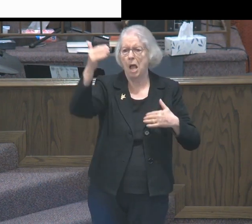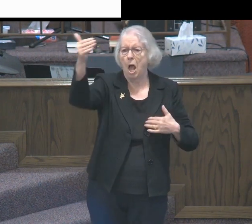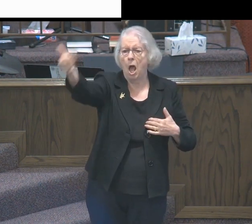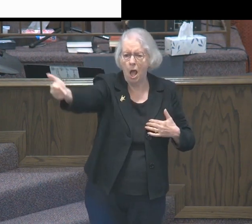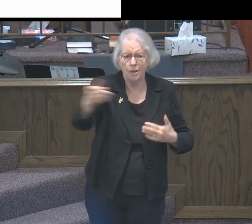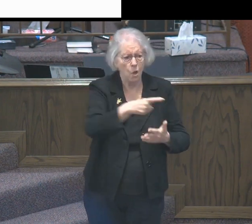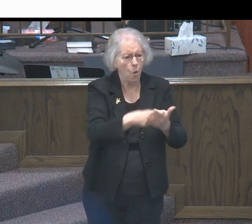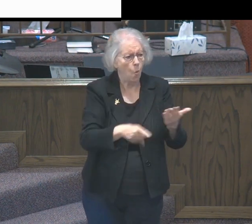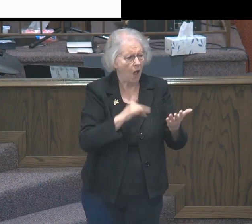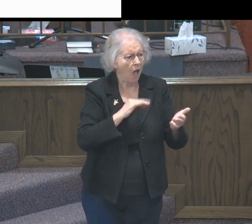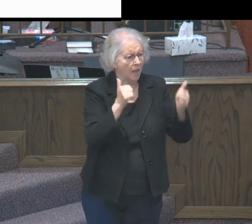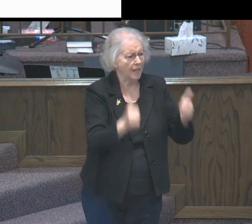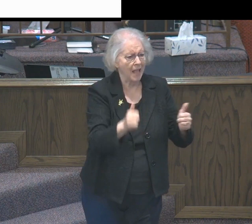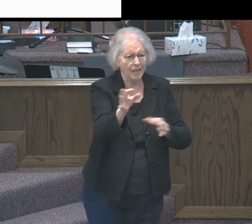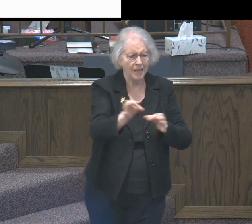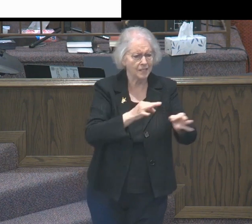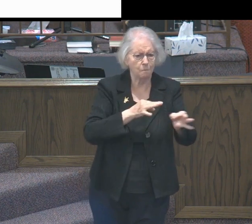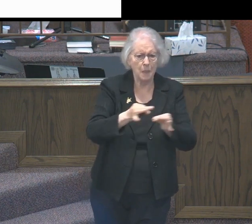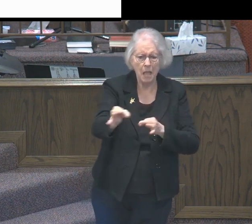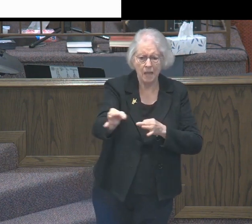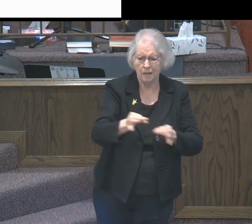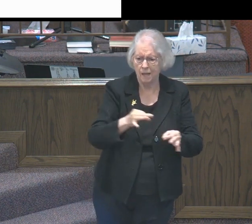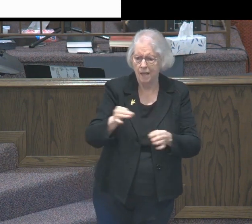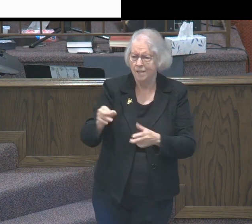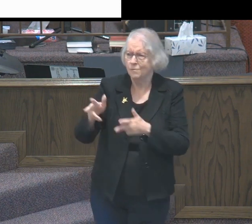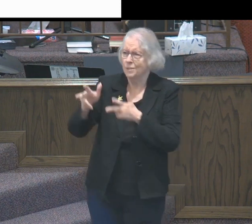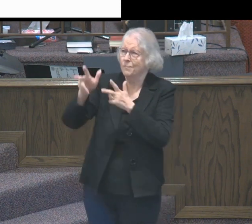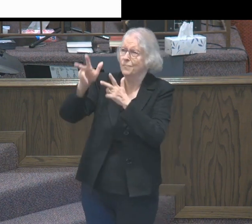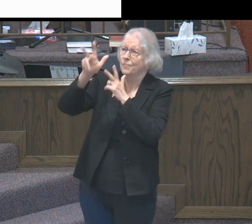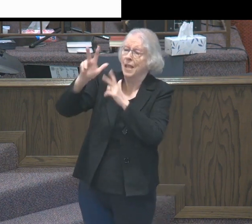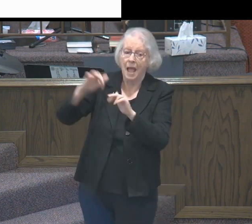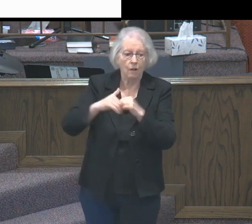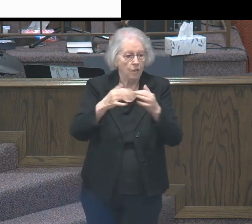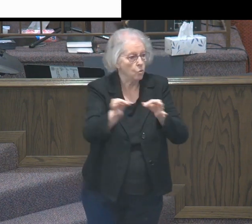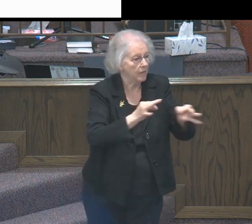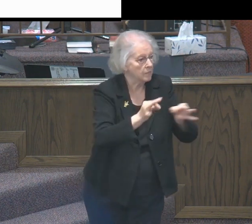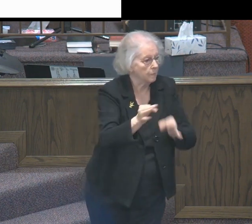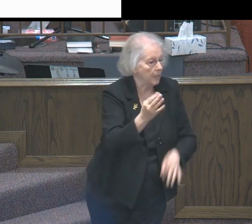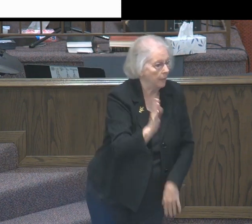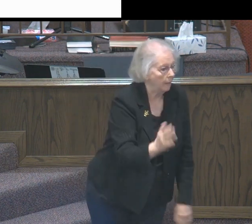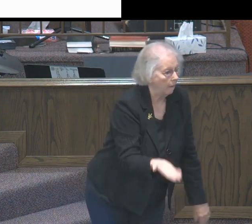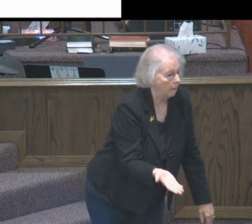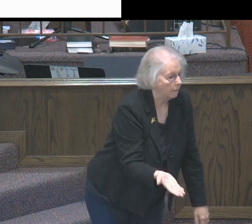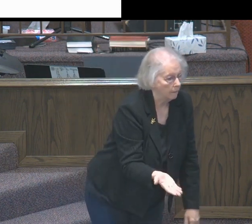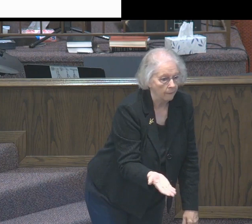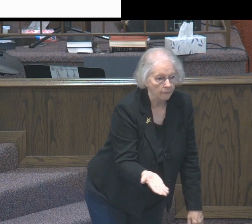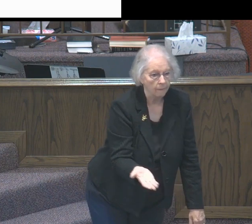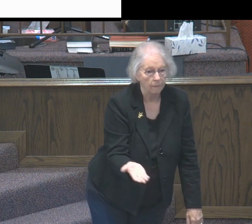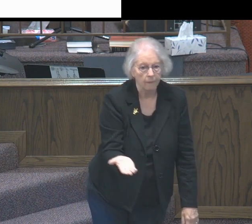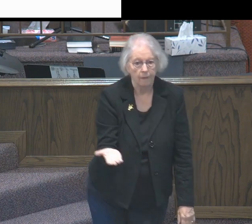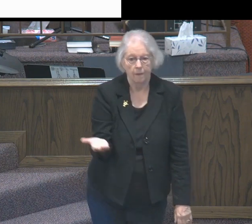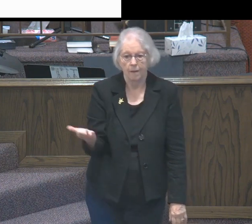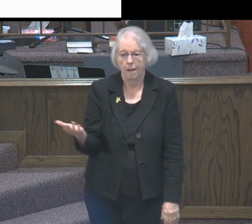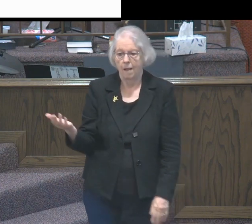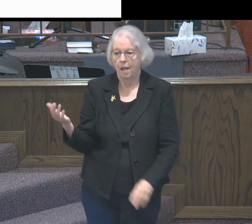What is it that when Jesus was asked, what's the greatest commandment? What do we boil it down to? What is